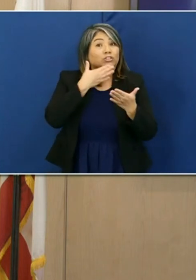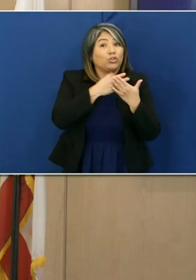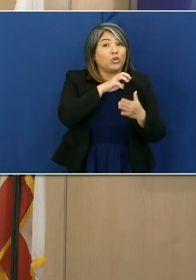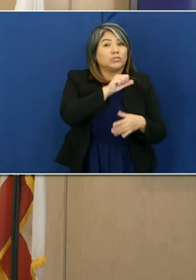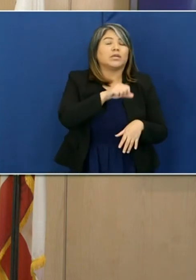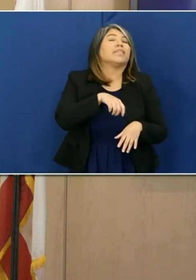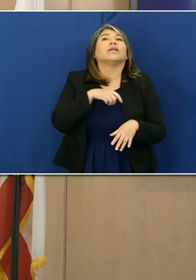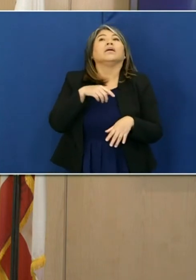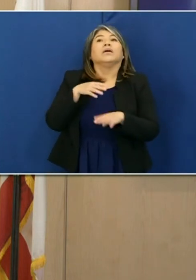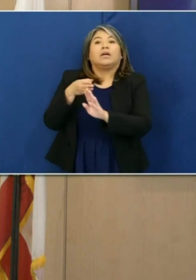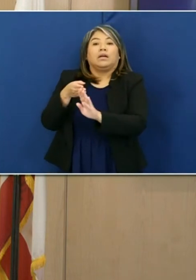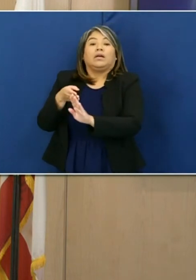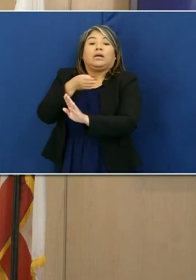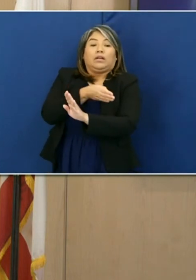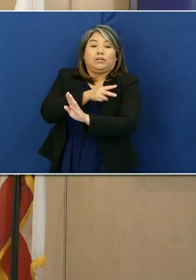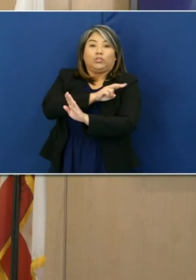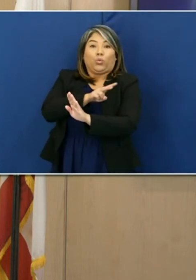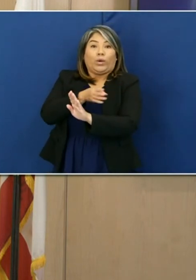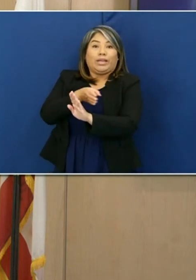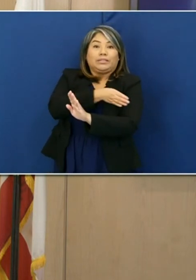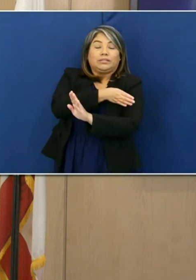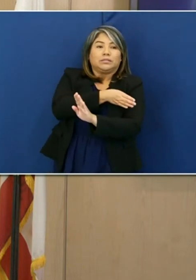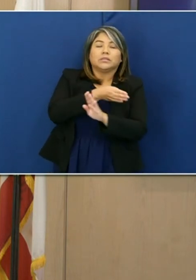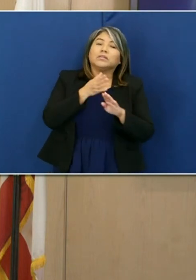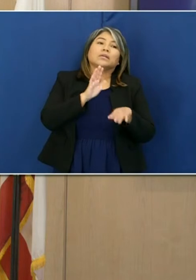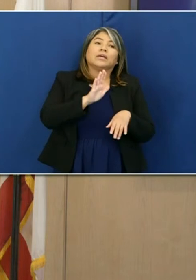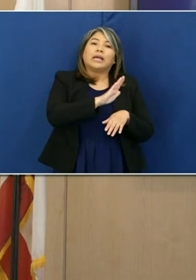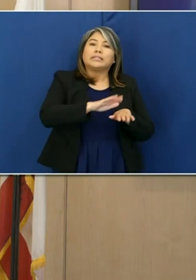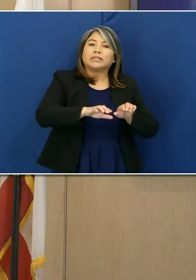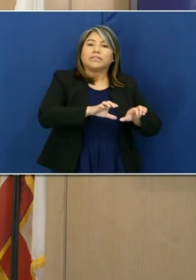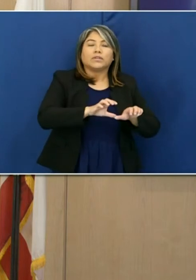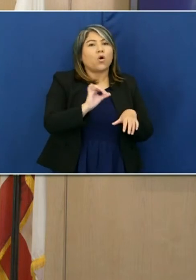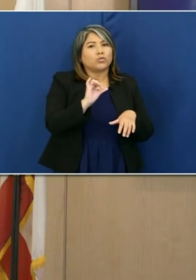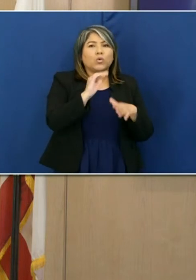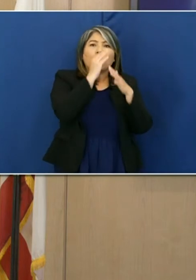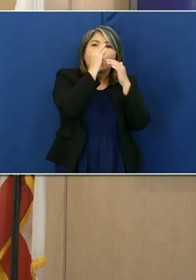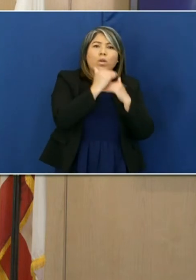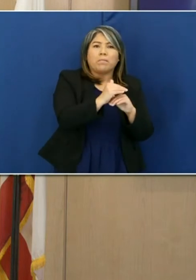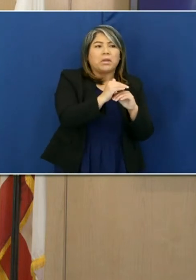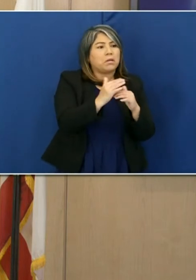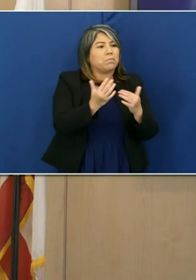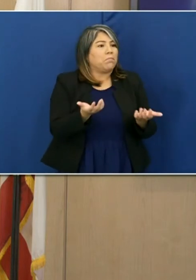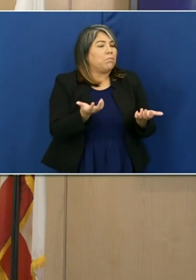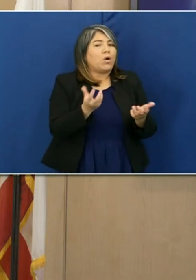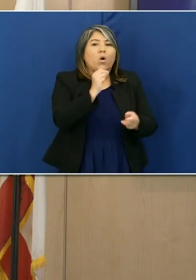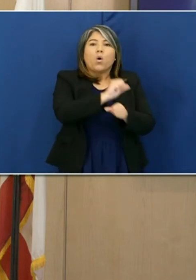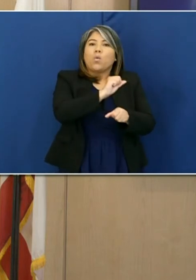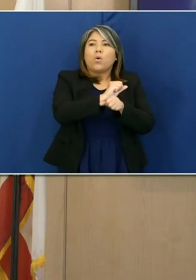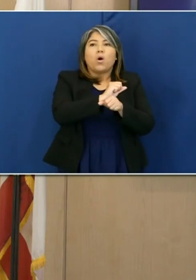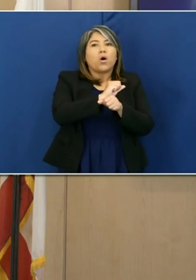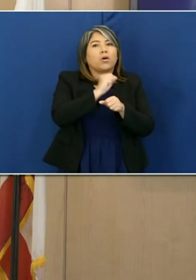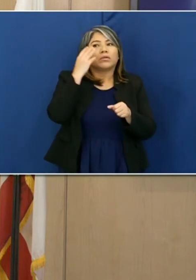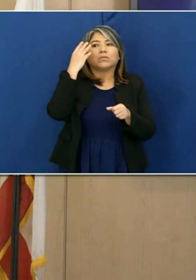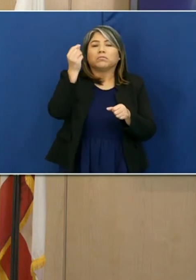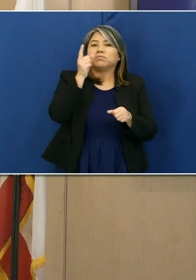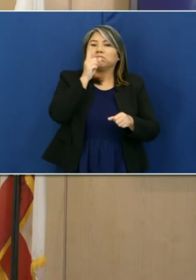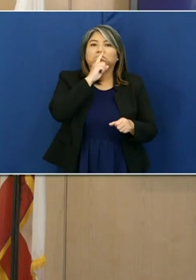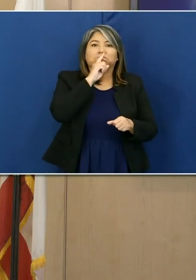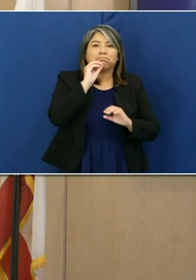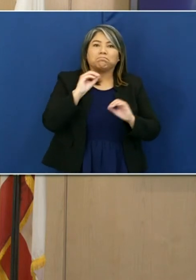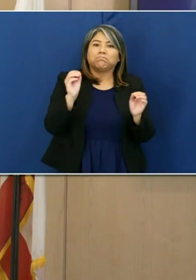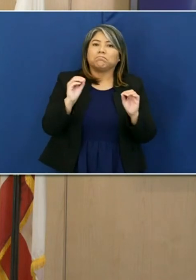going back 2 weeks, the number of activities was also fairly limited. There was no work activity,